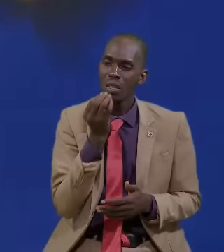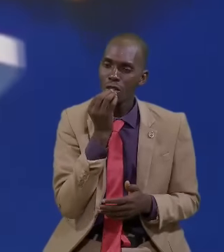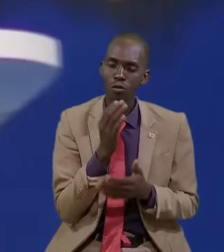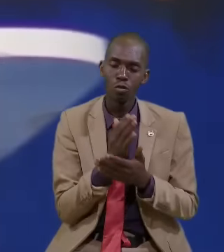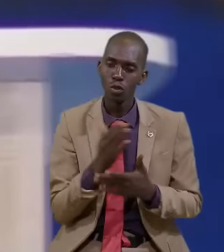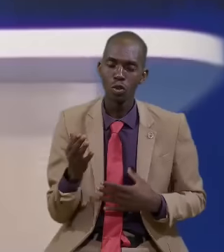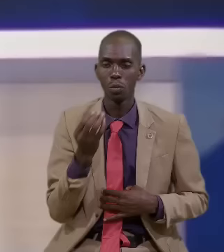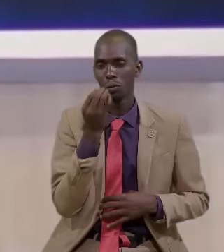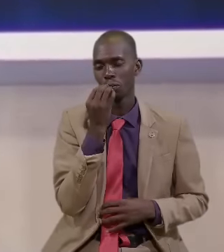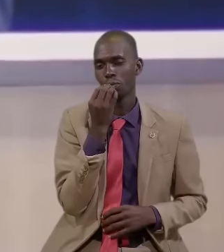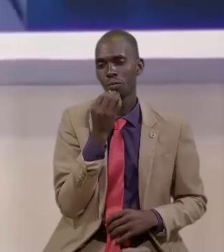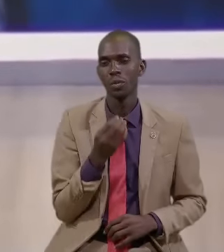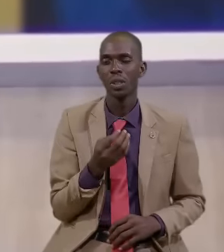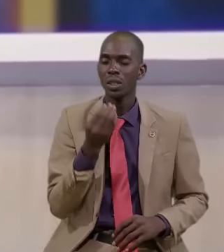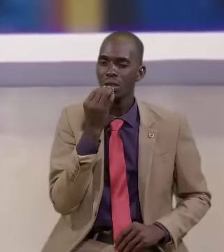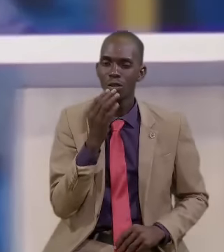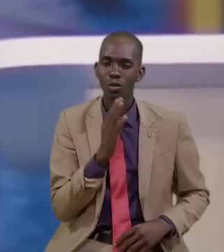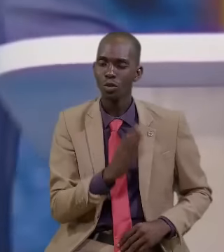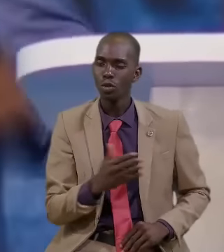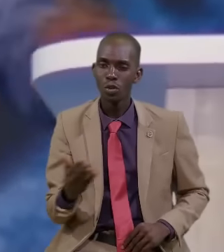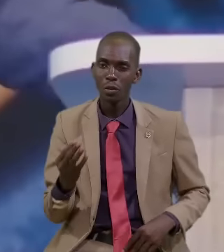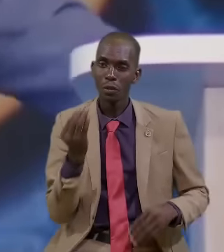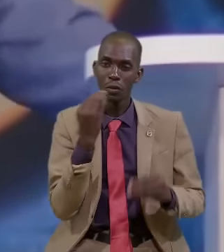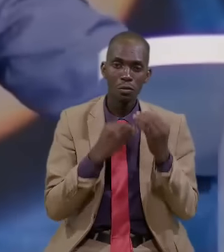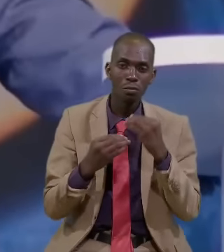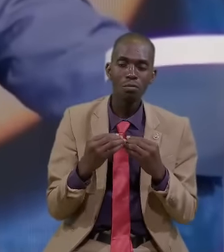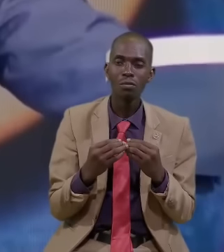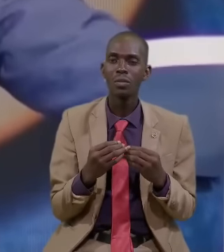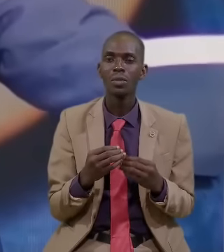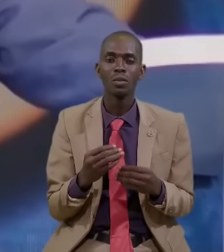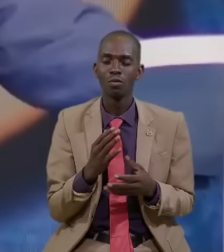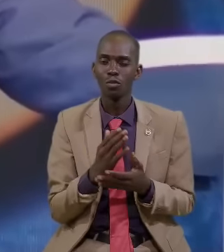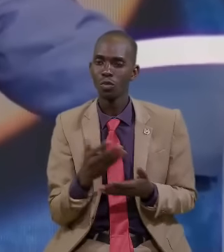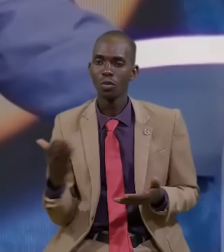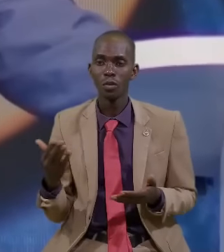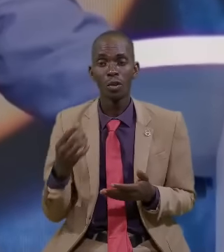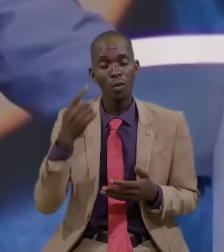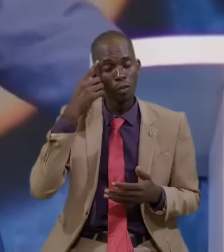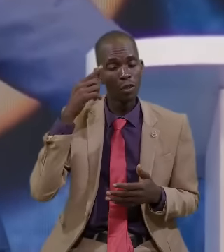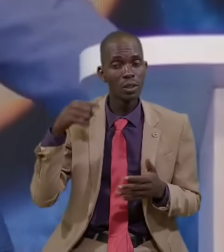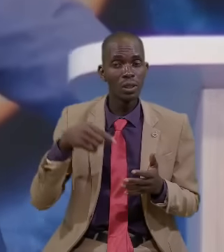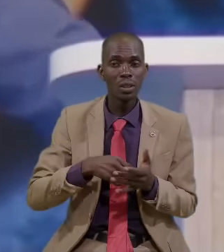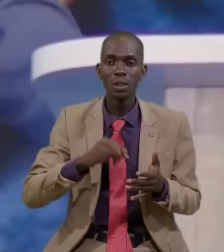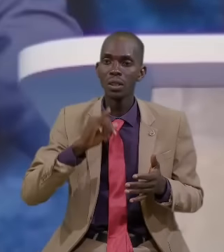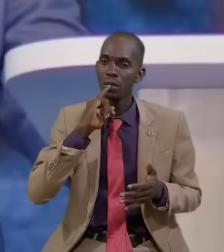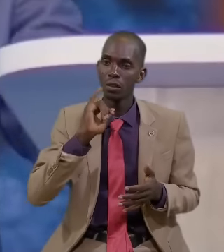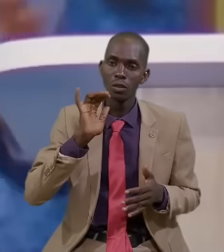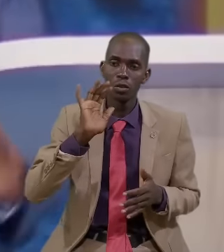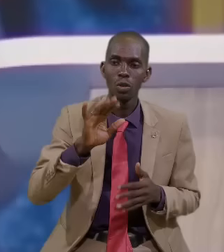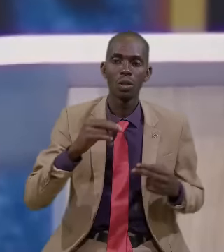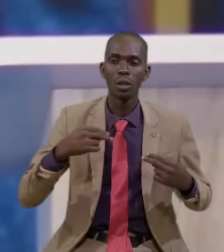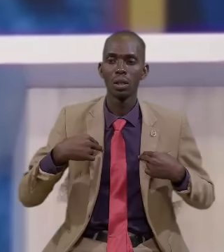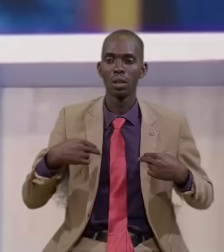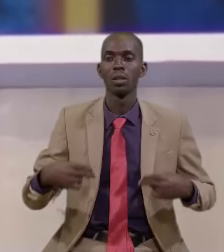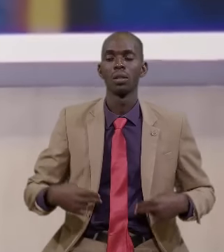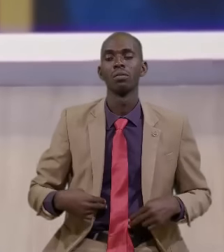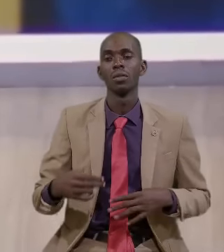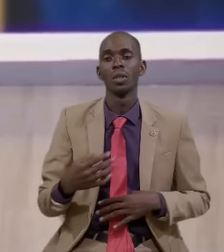take some meal, take some meat, for this is for your health. For